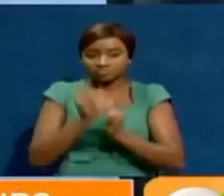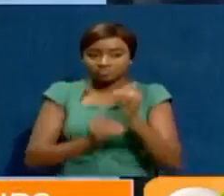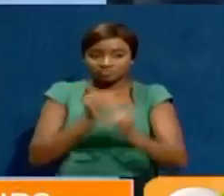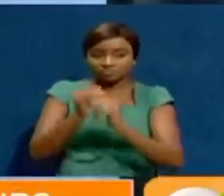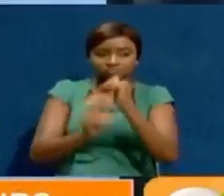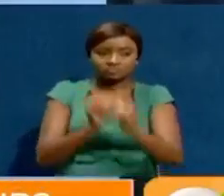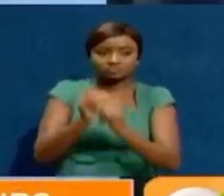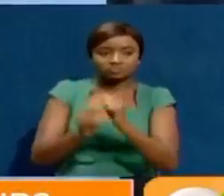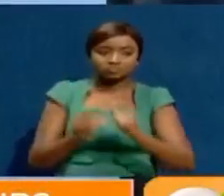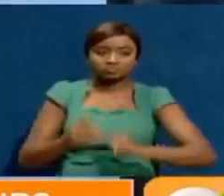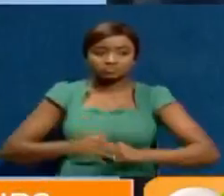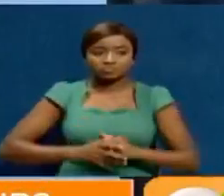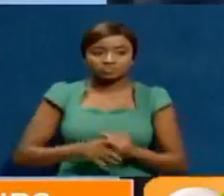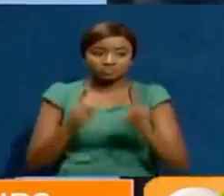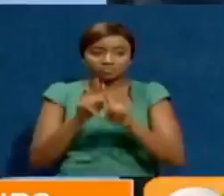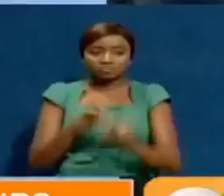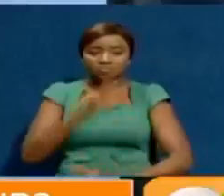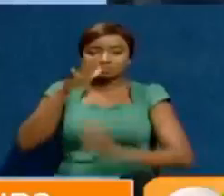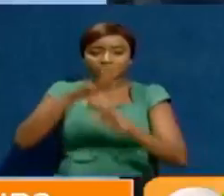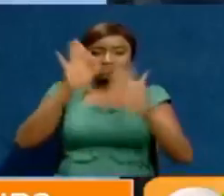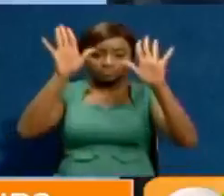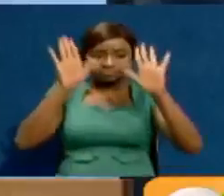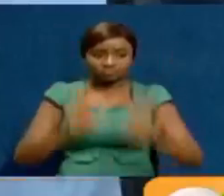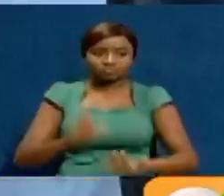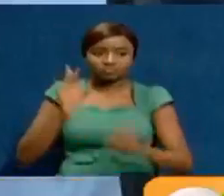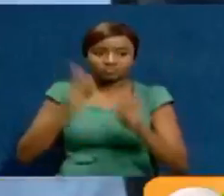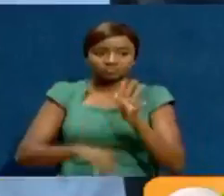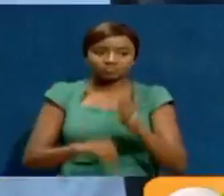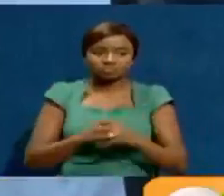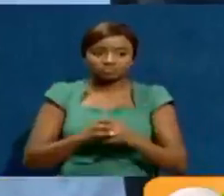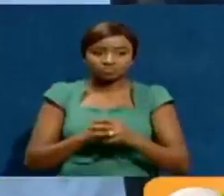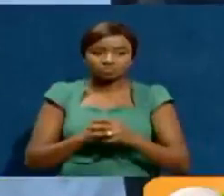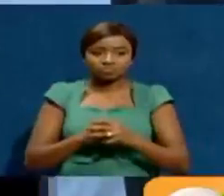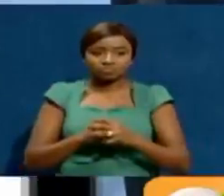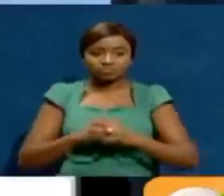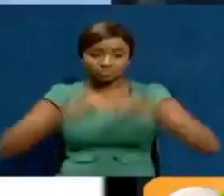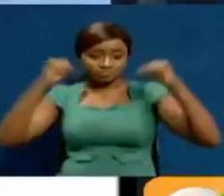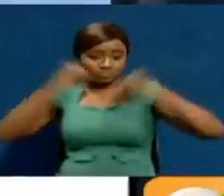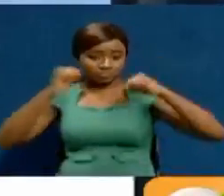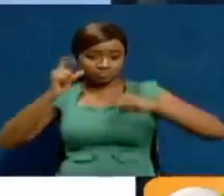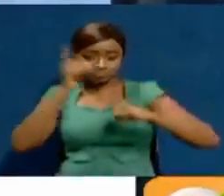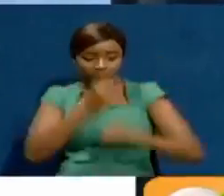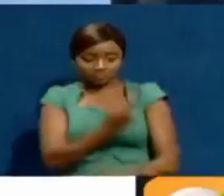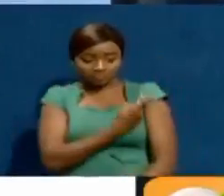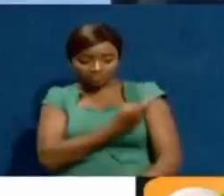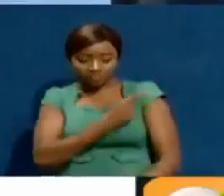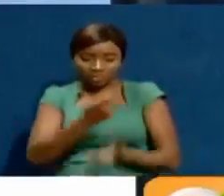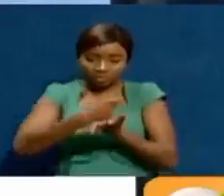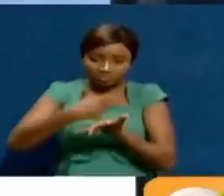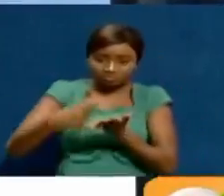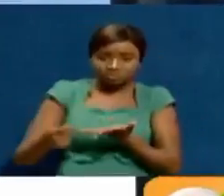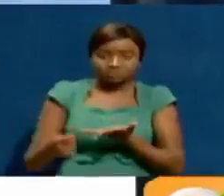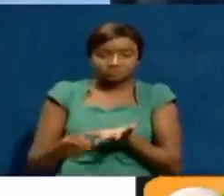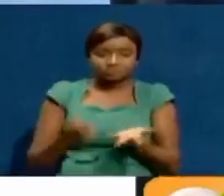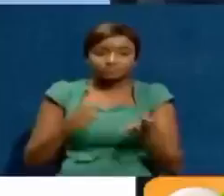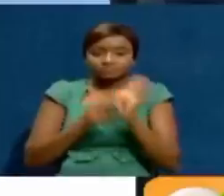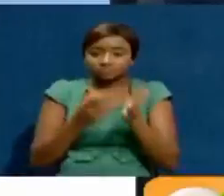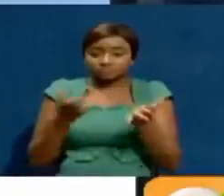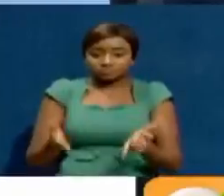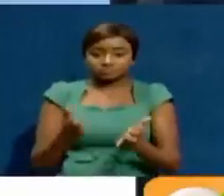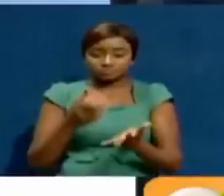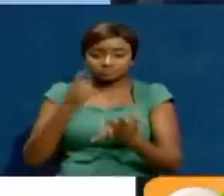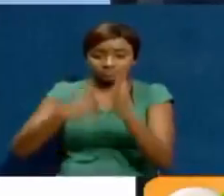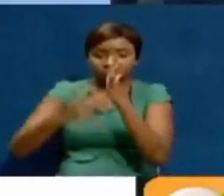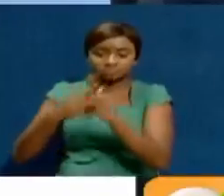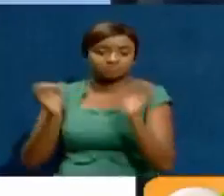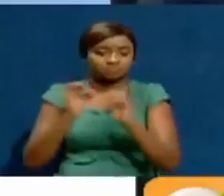going through it. And I think most importantly, and with the agreement that we've just signed, we're not just dealing with the current crisis,